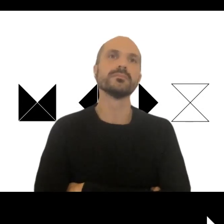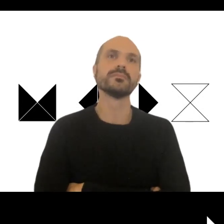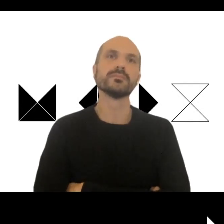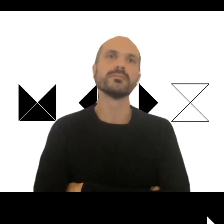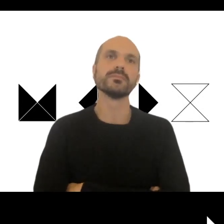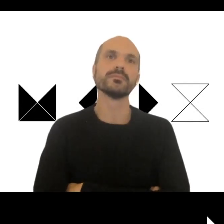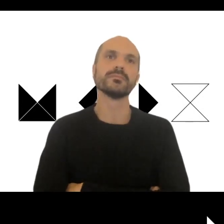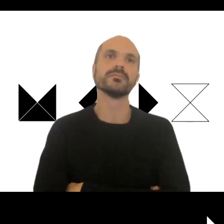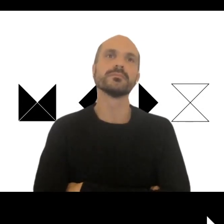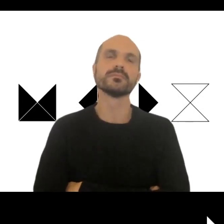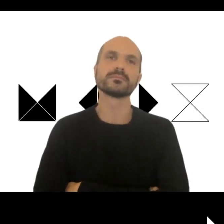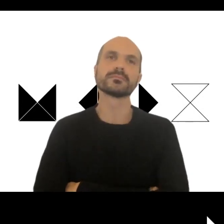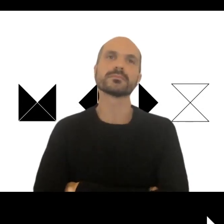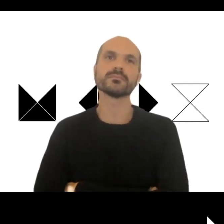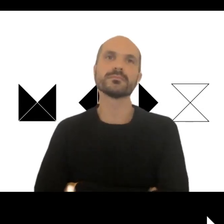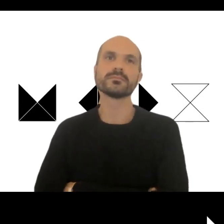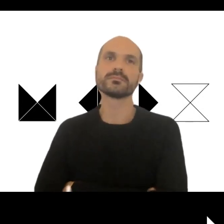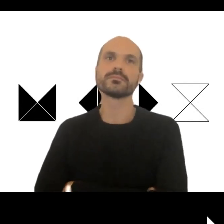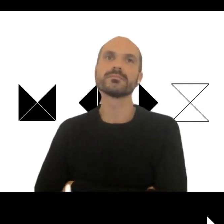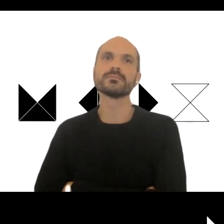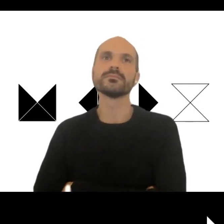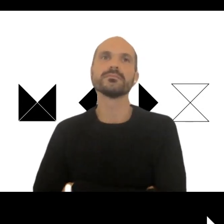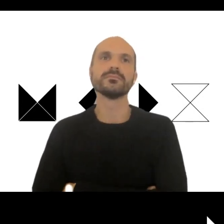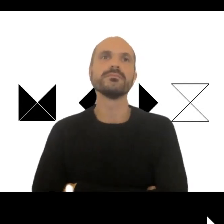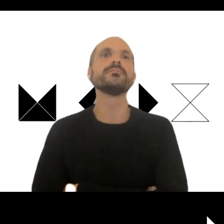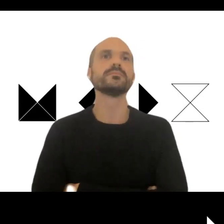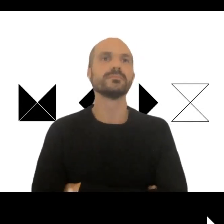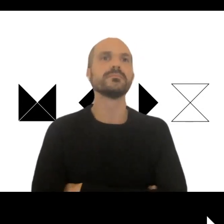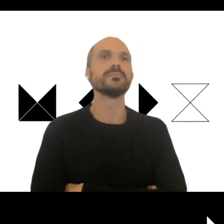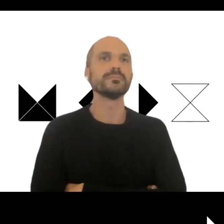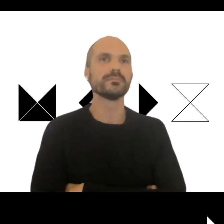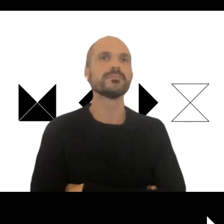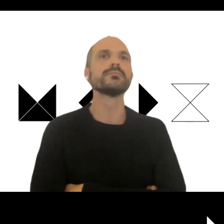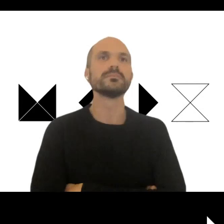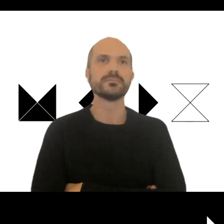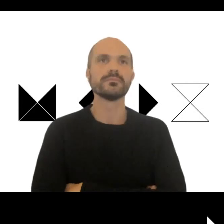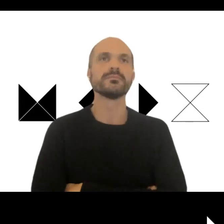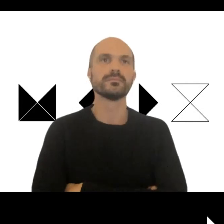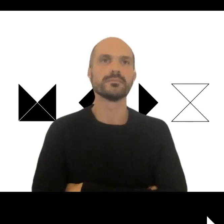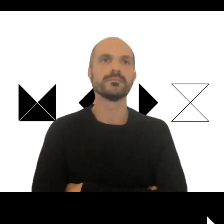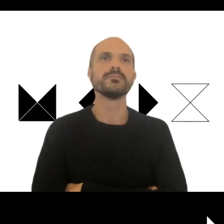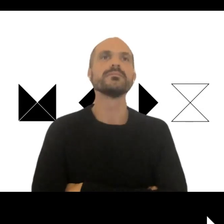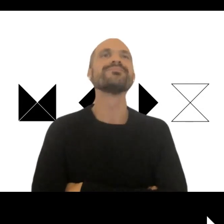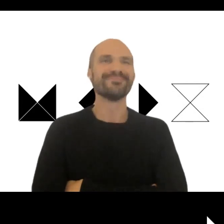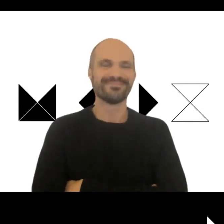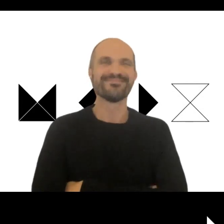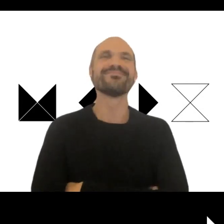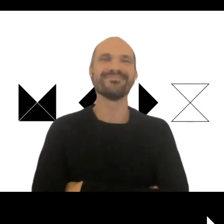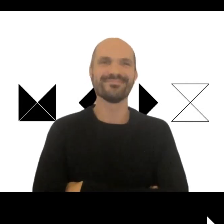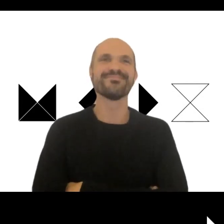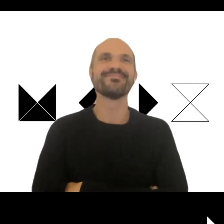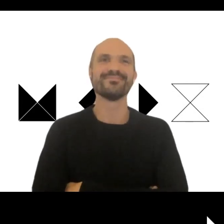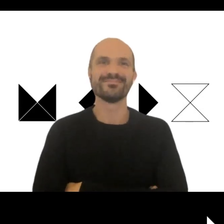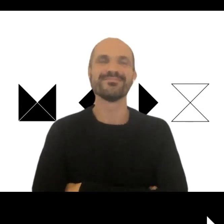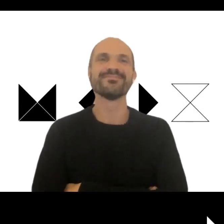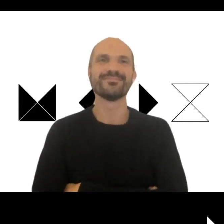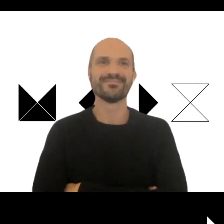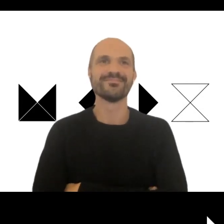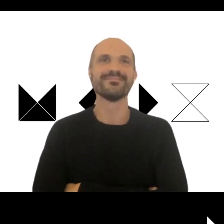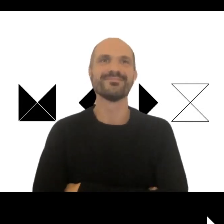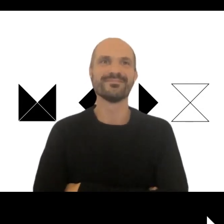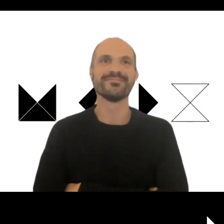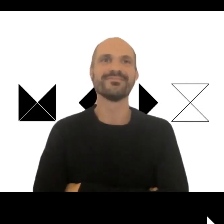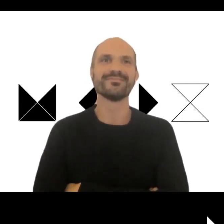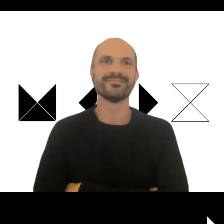but also it took us kind of these years to mentally change, to